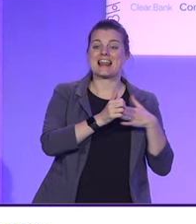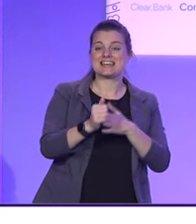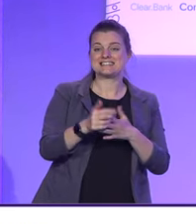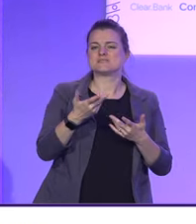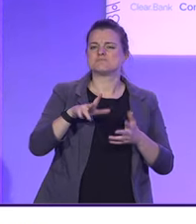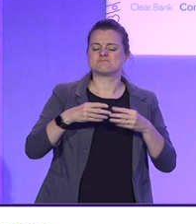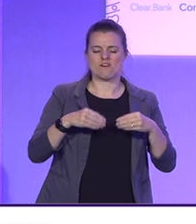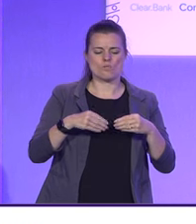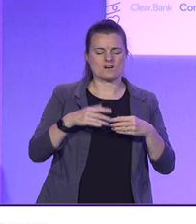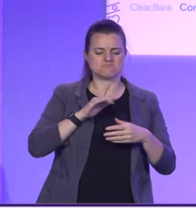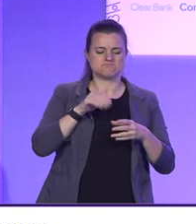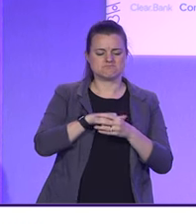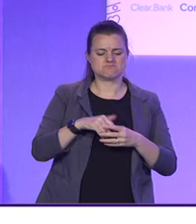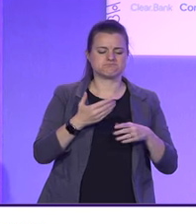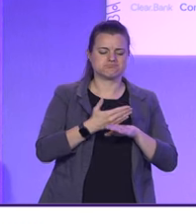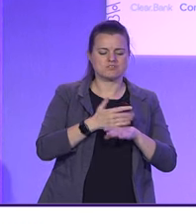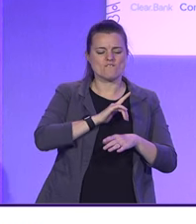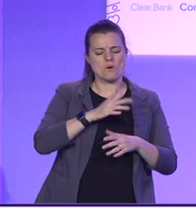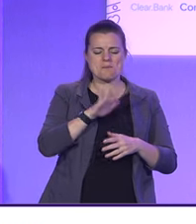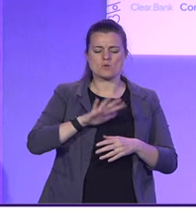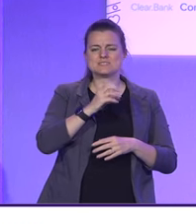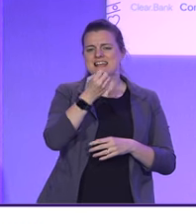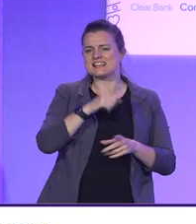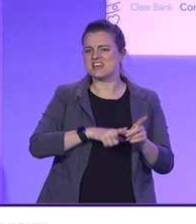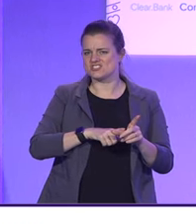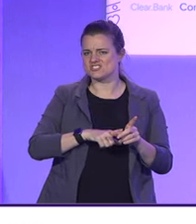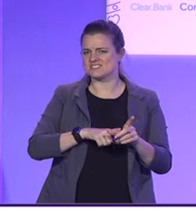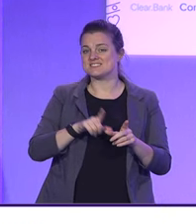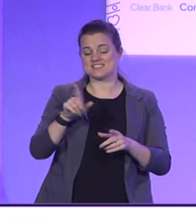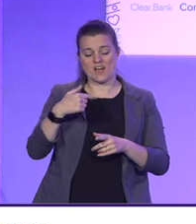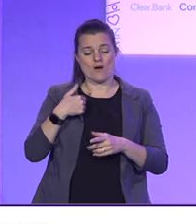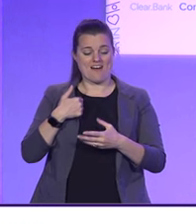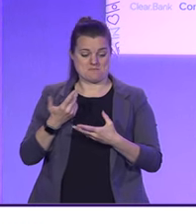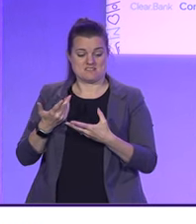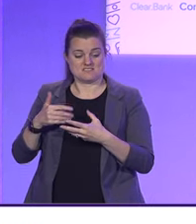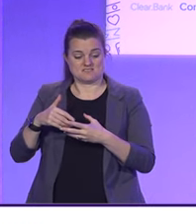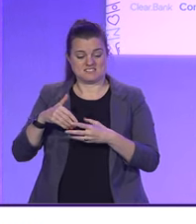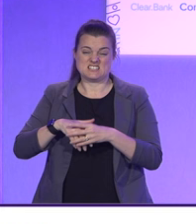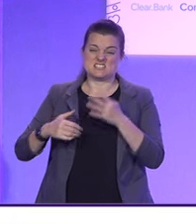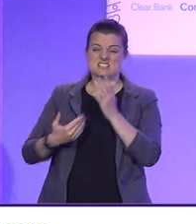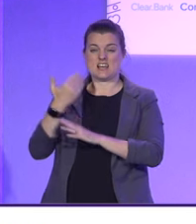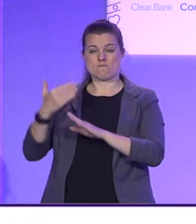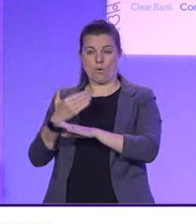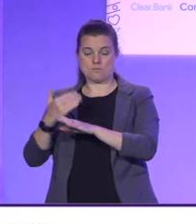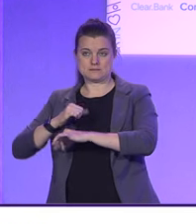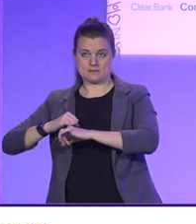now. And I have been in the AWS space and DevOps space for about